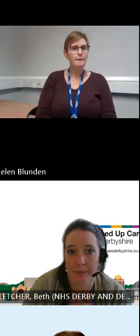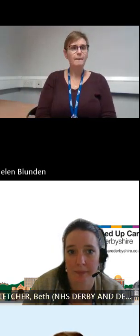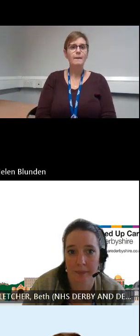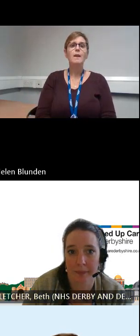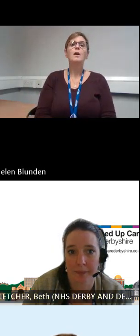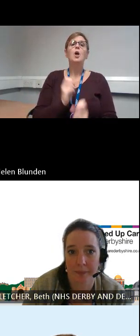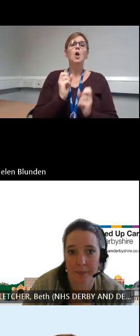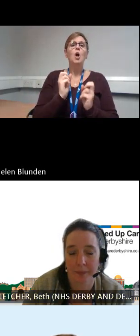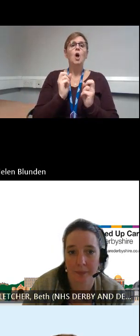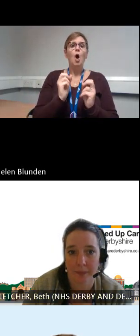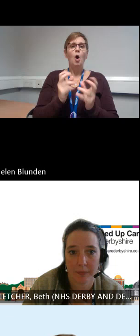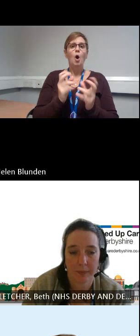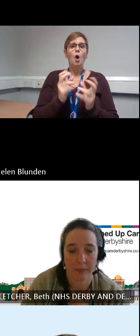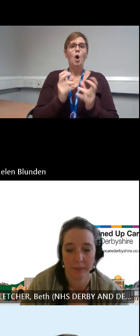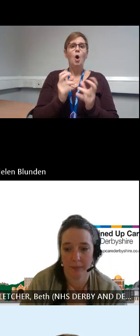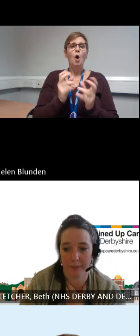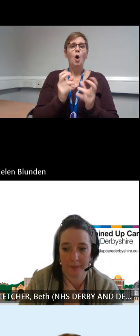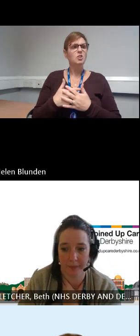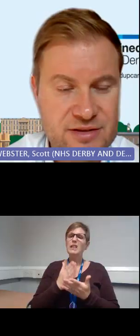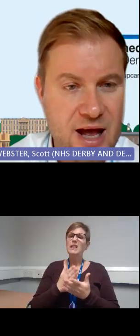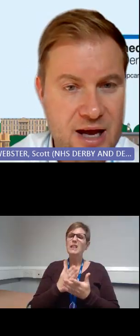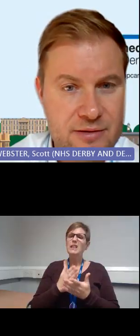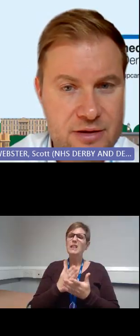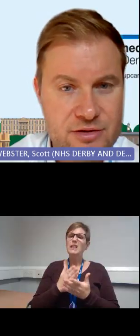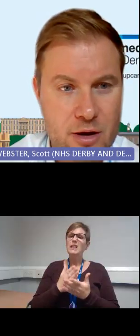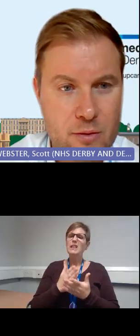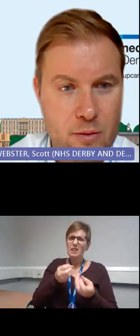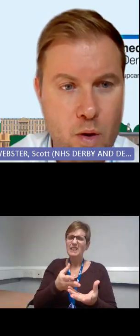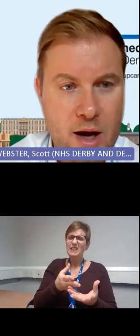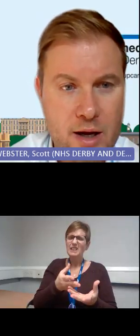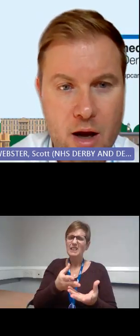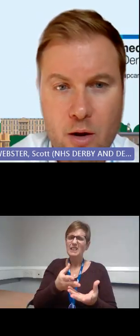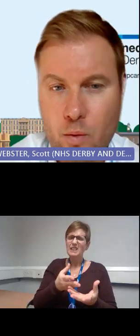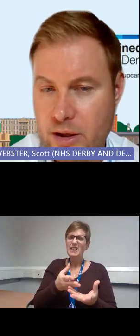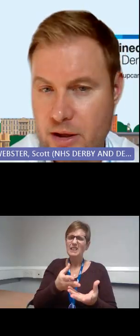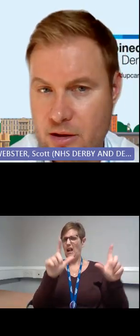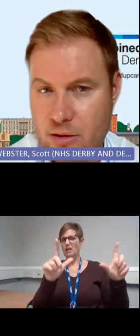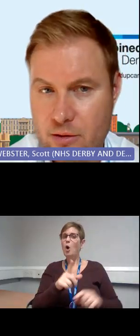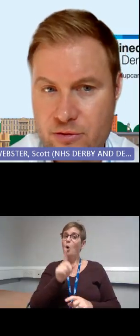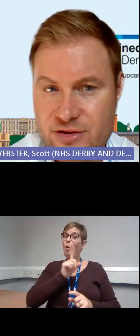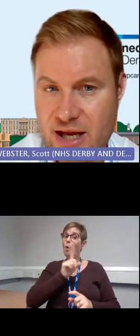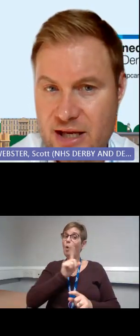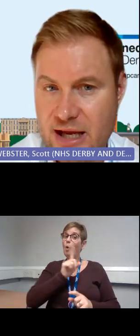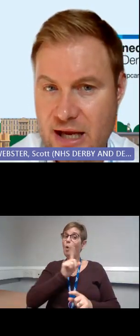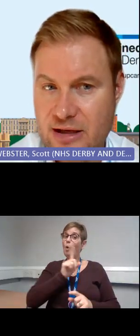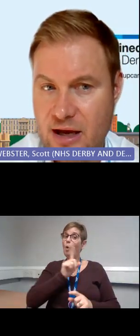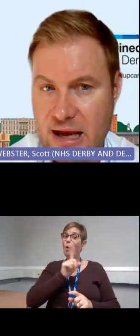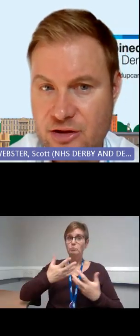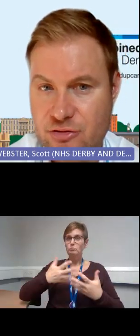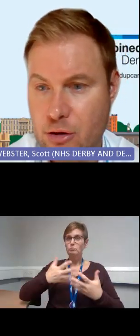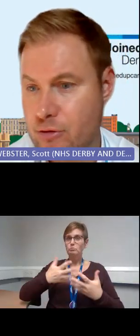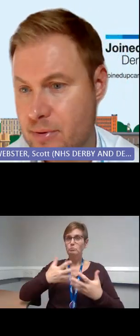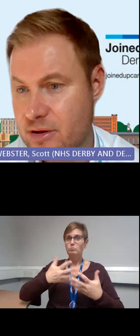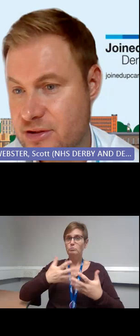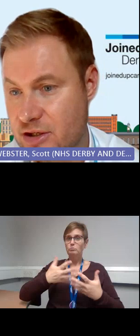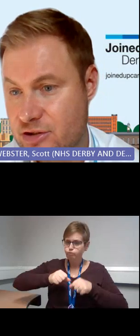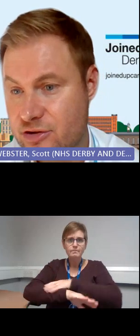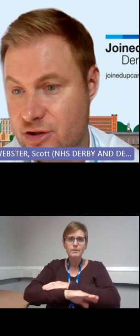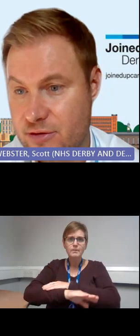Okay, so I'll just provide a summary of this slide. So why are we undertaking a